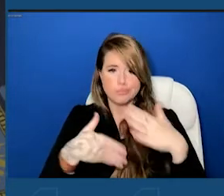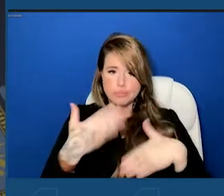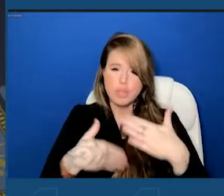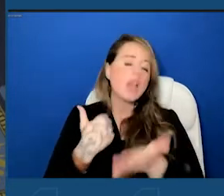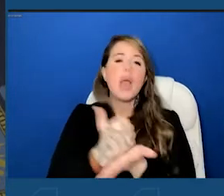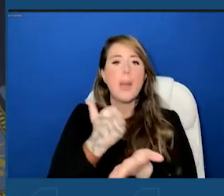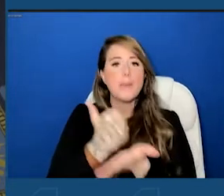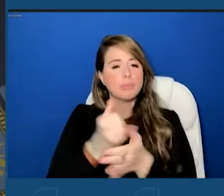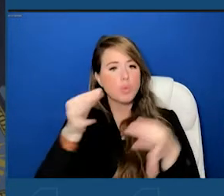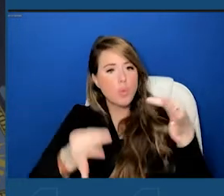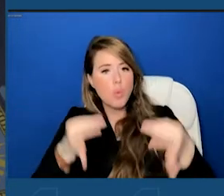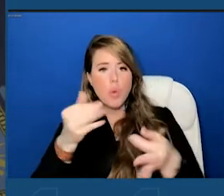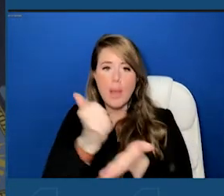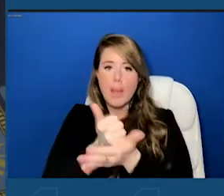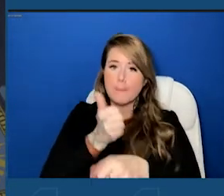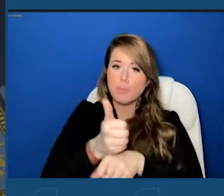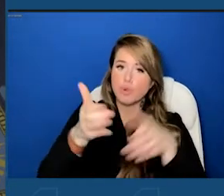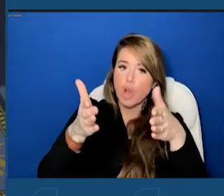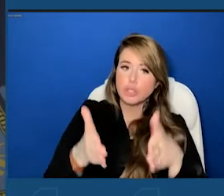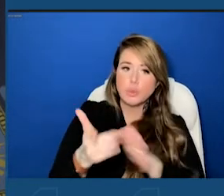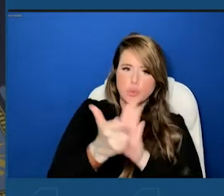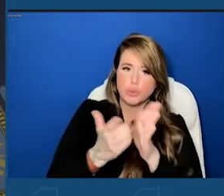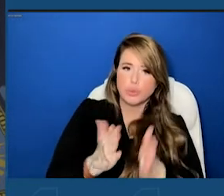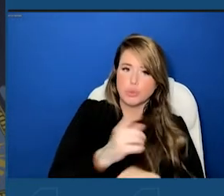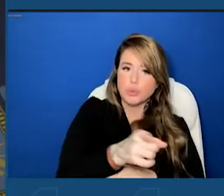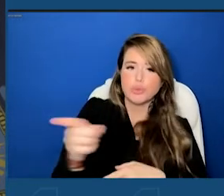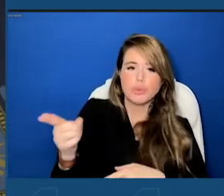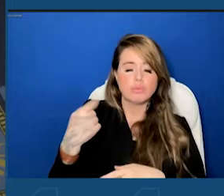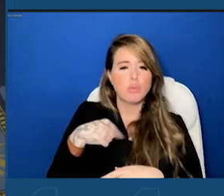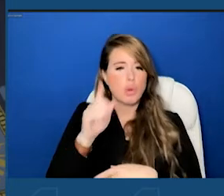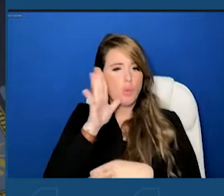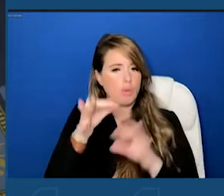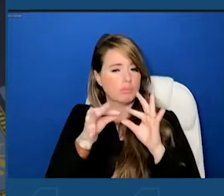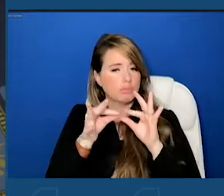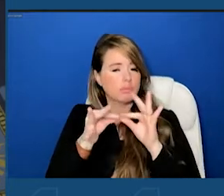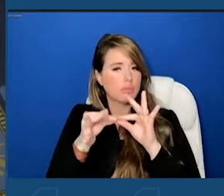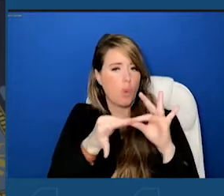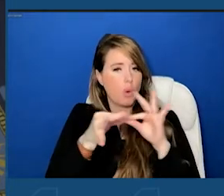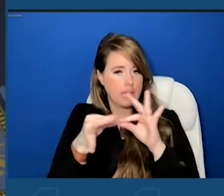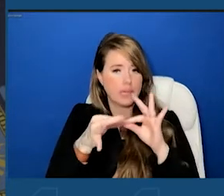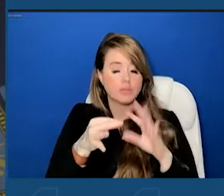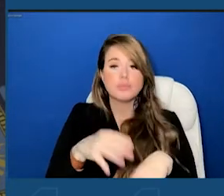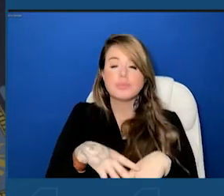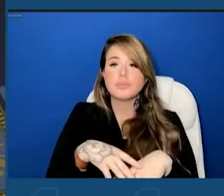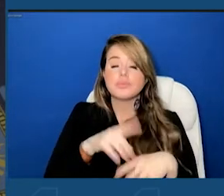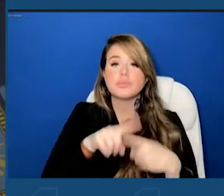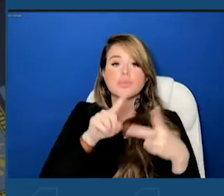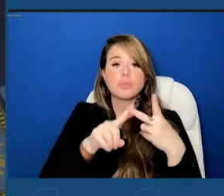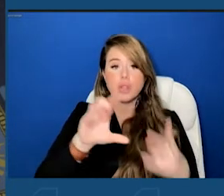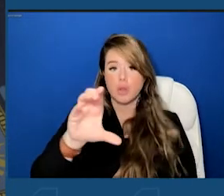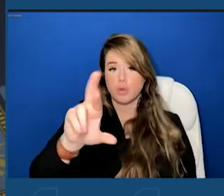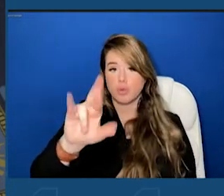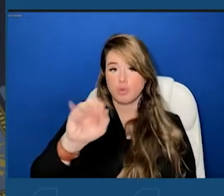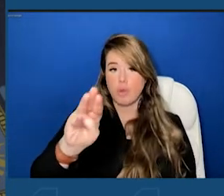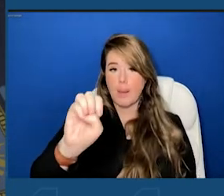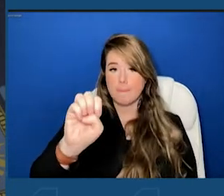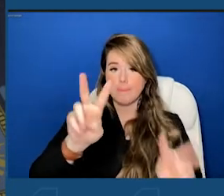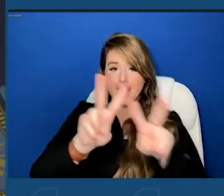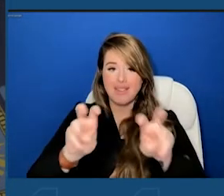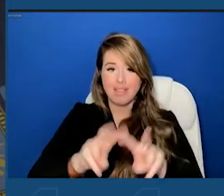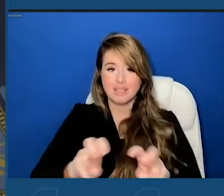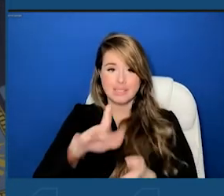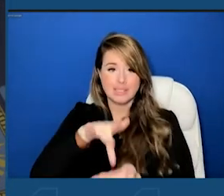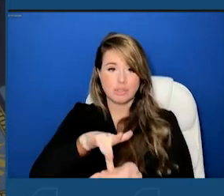is part of that as well. So our coordination is going to continue. And again, the crime analysis centers, more investments there, all the work that they do as